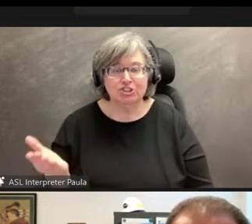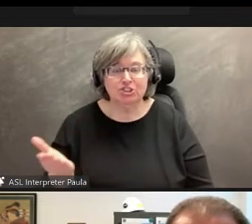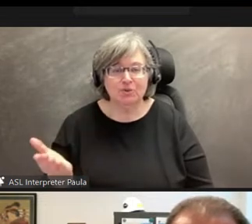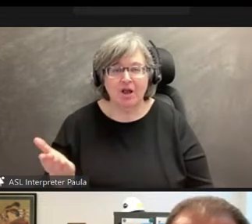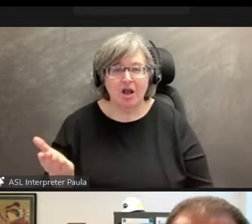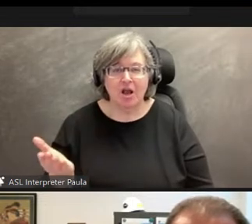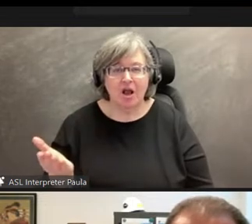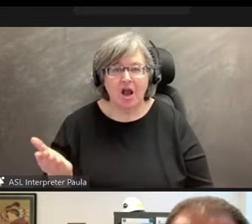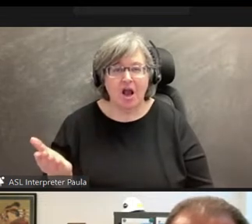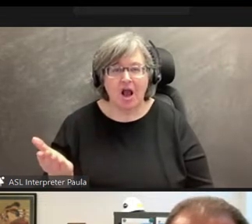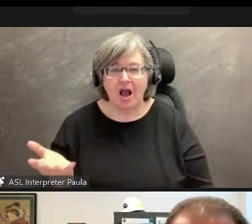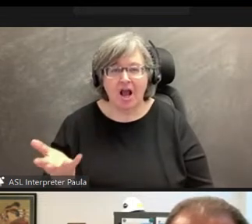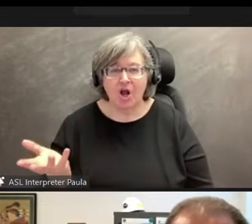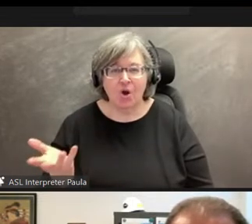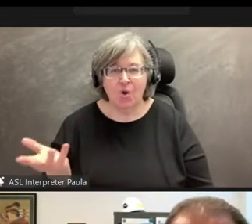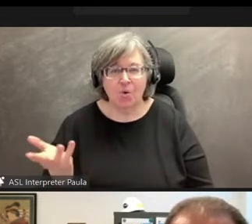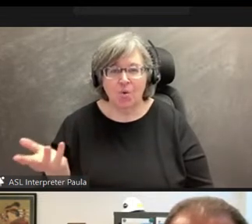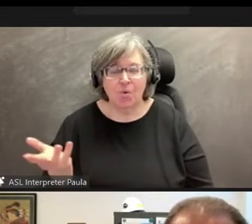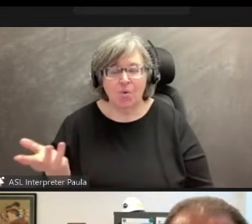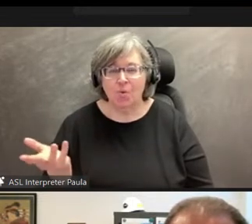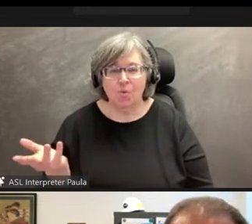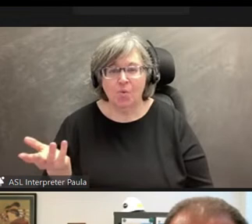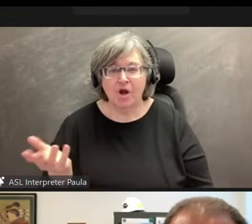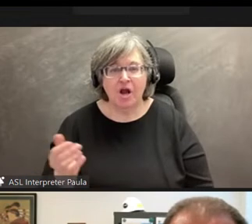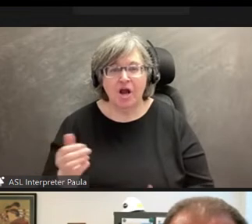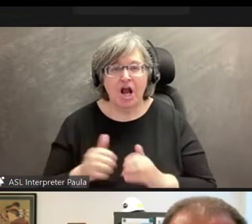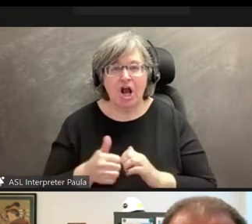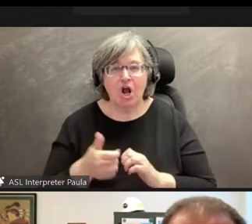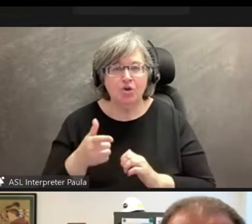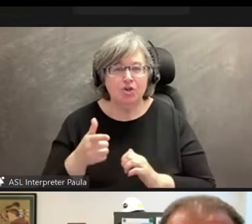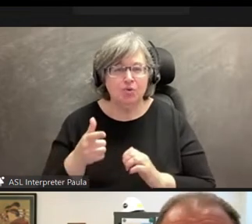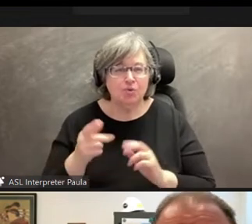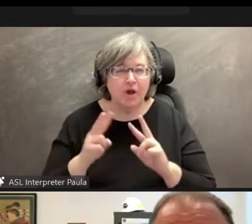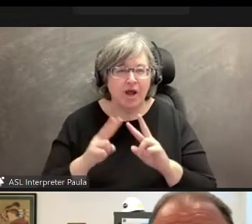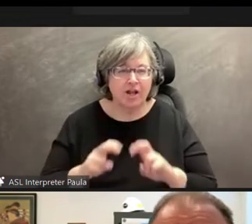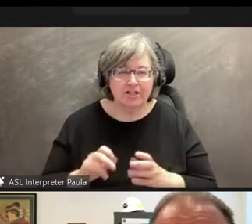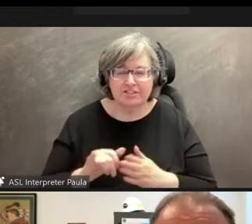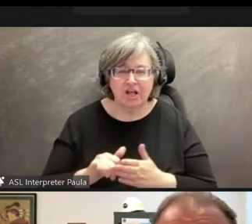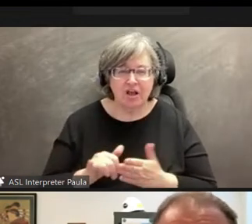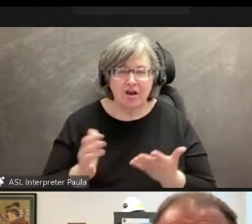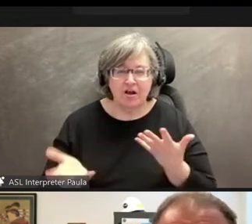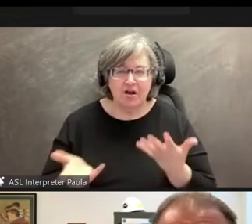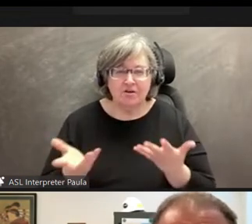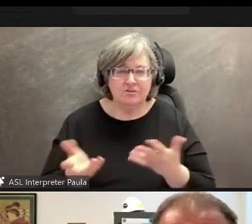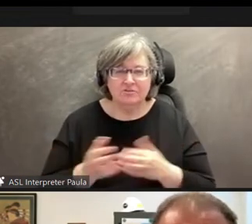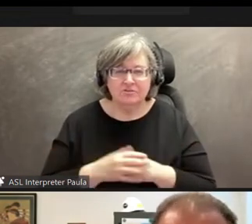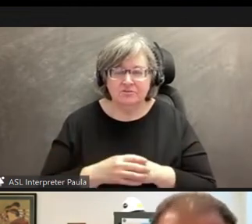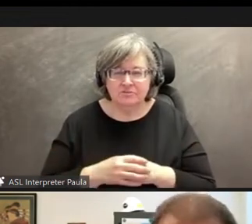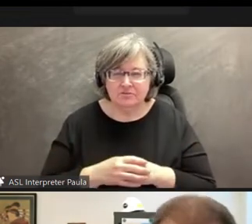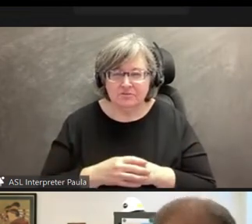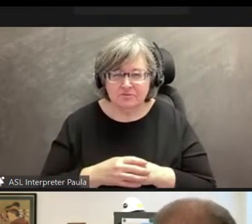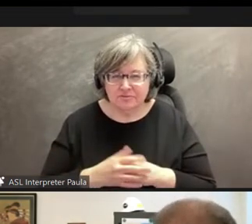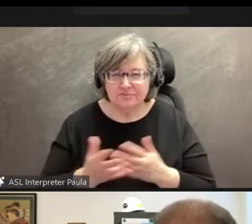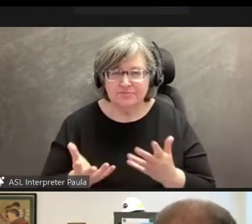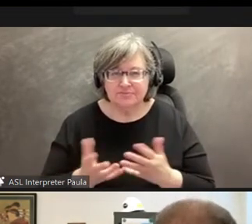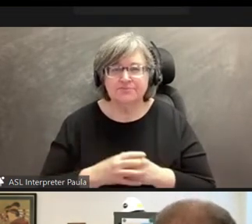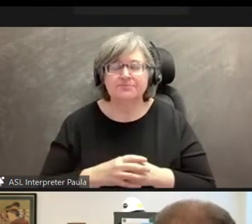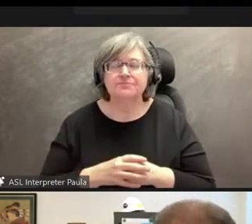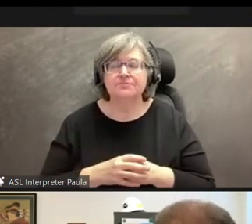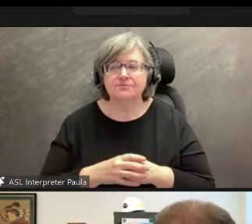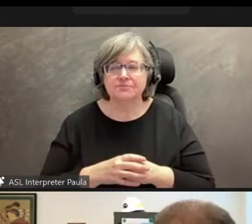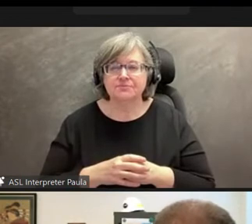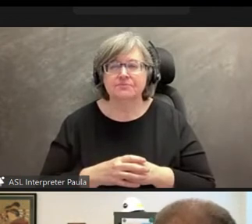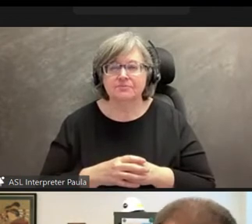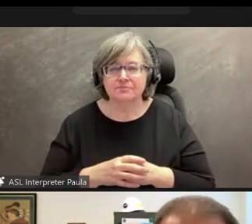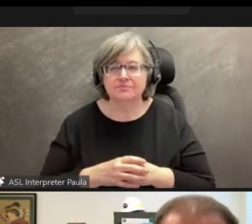how does that, in terms of the way you've evaluated, how does that factor into it? Because, you